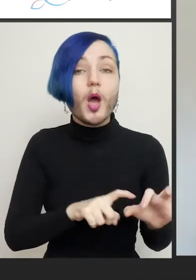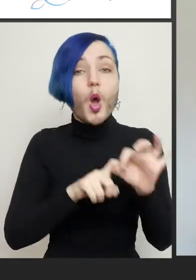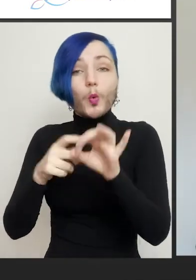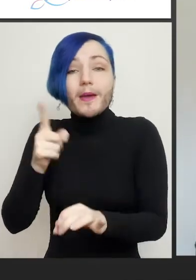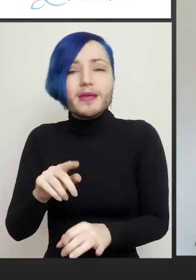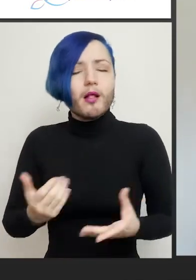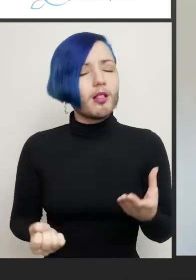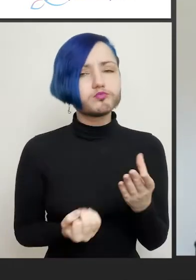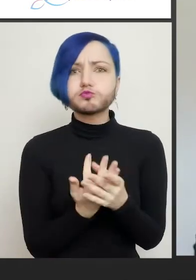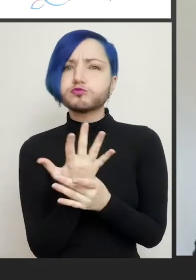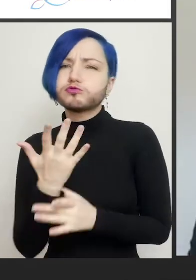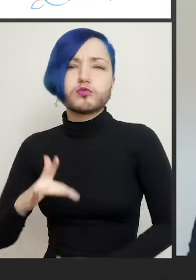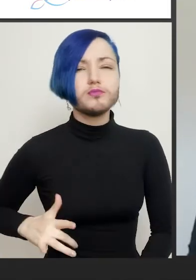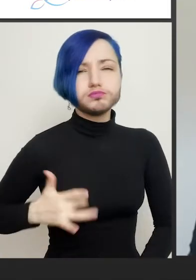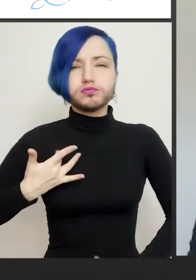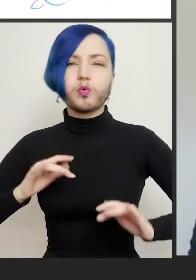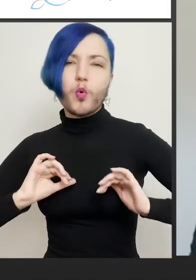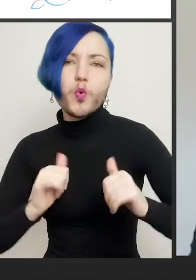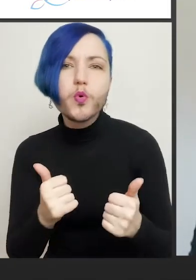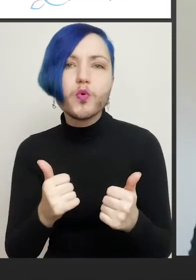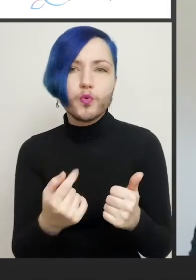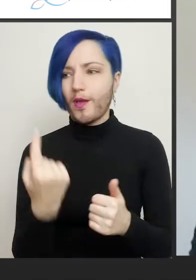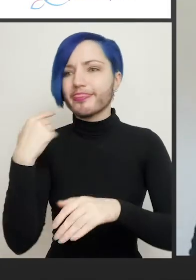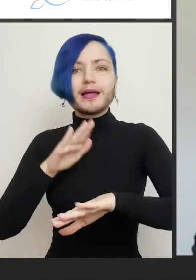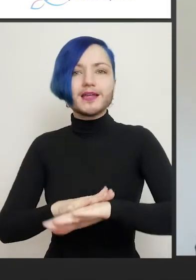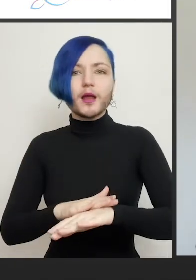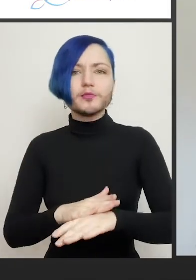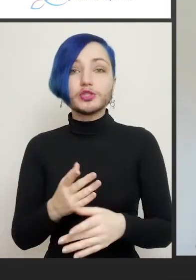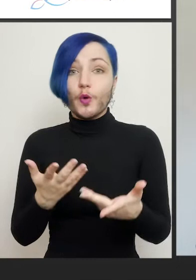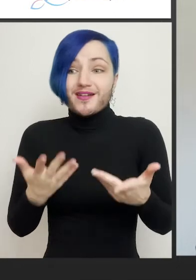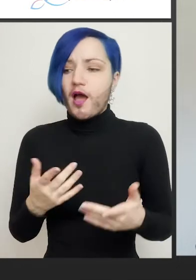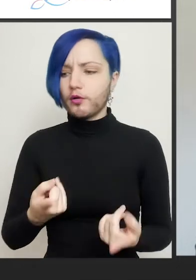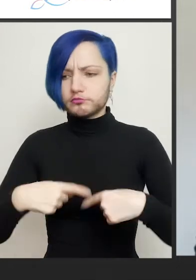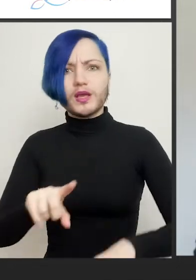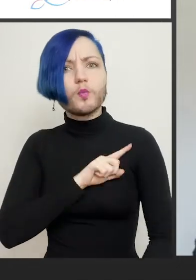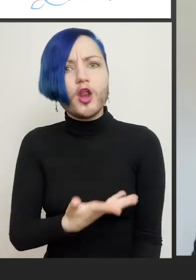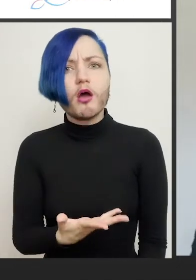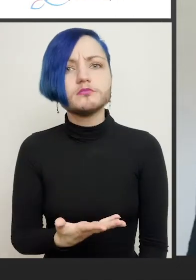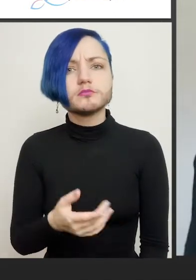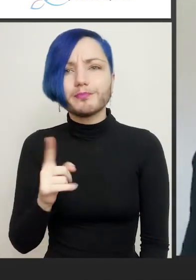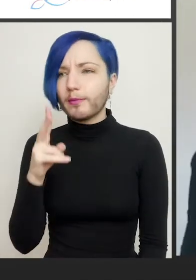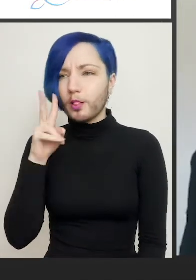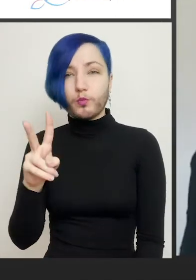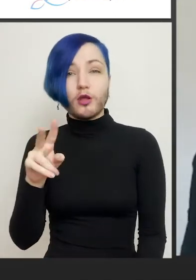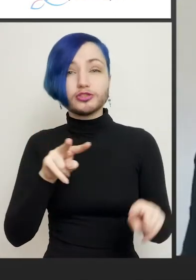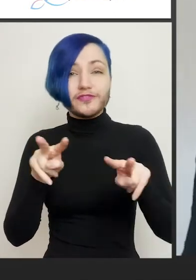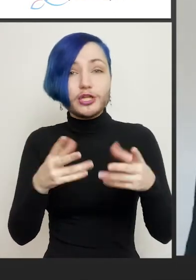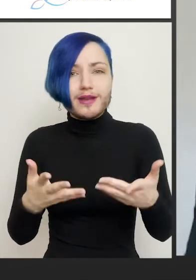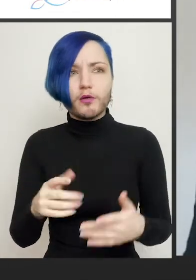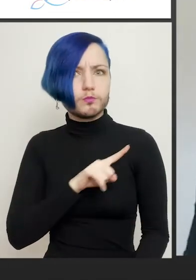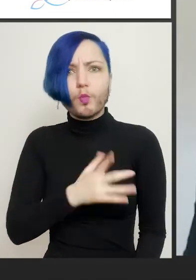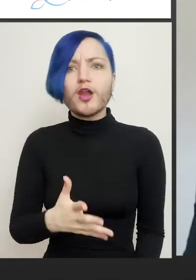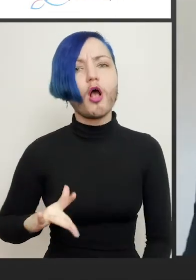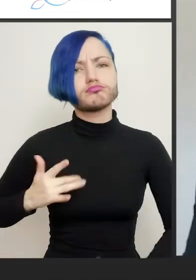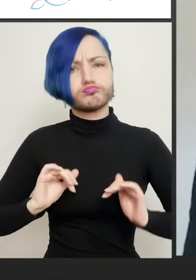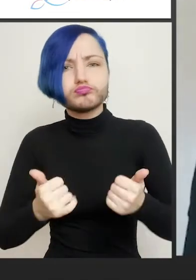flourished and survived and thrived, and why shouldn't we, and why shouldn't the people watching this? And, exactly. And